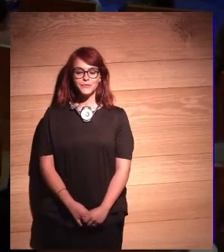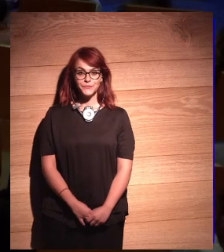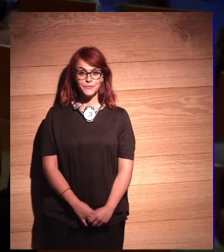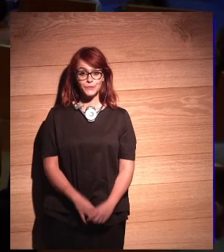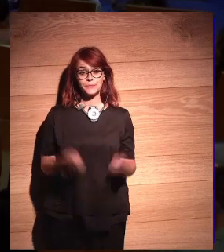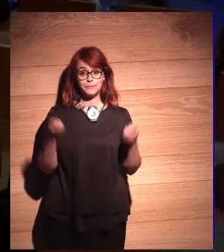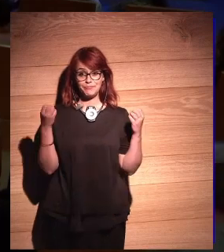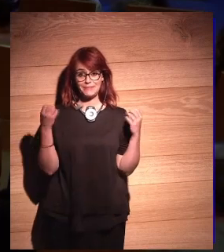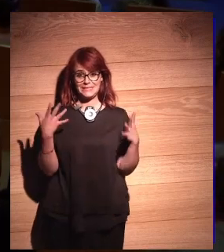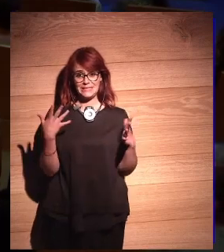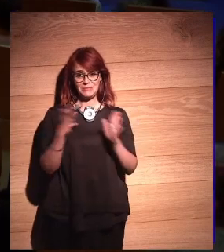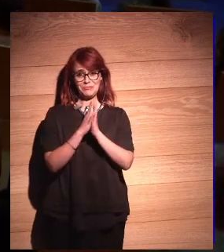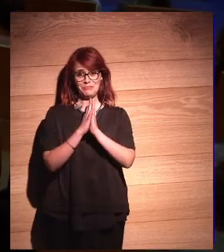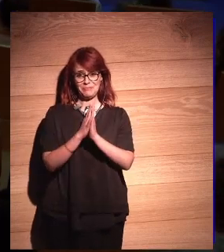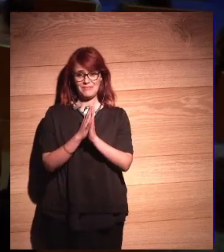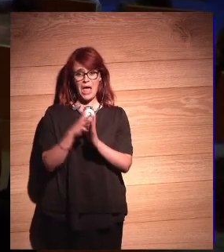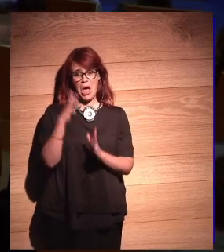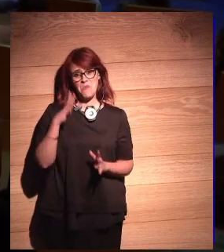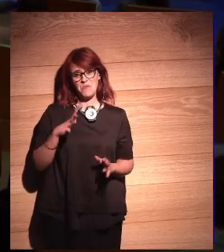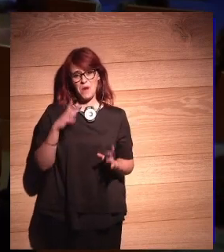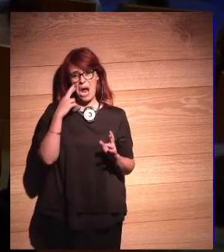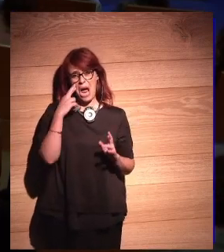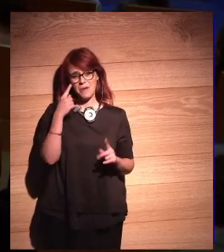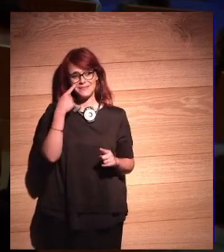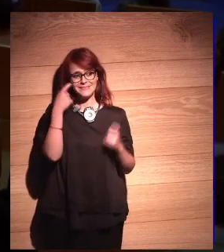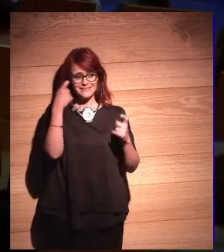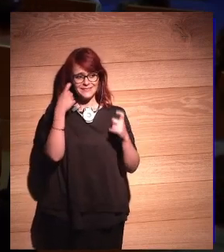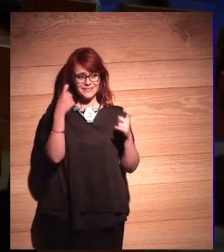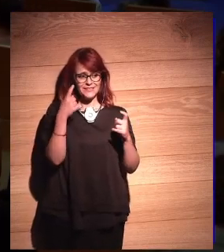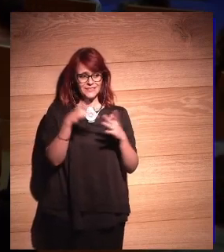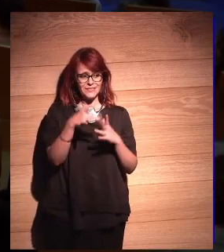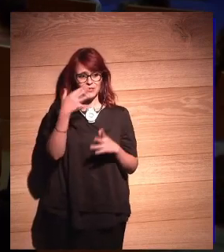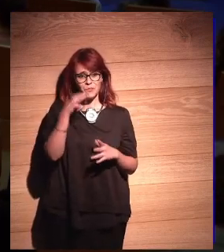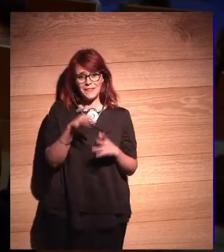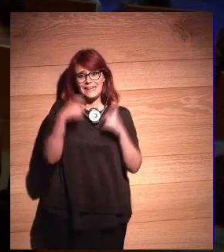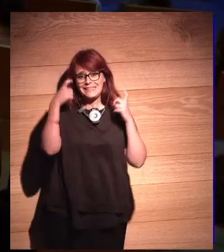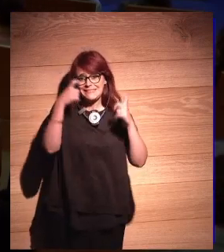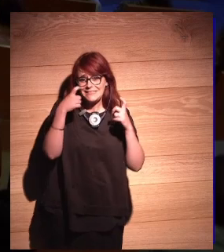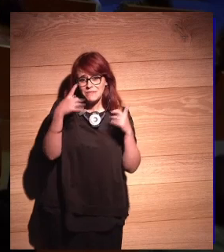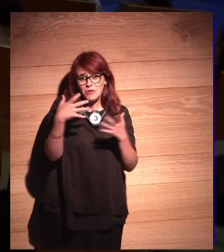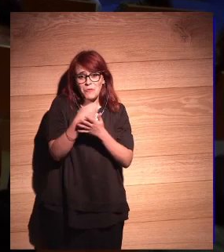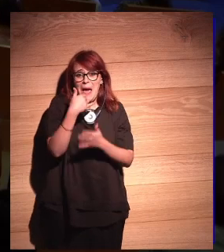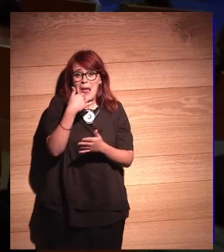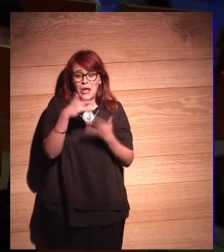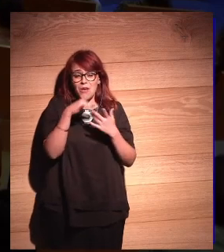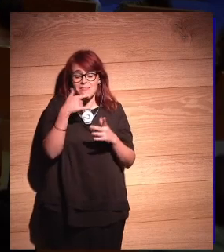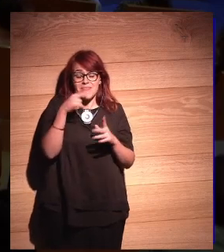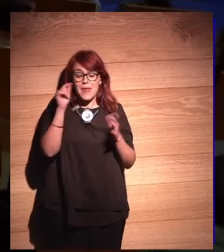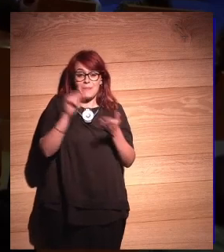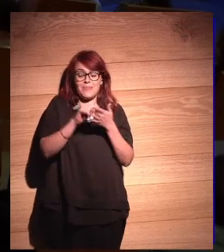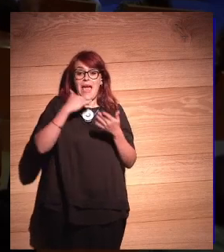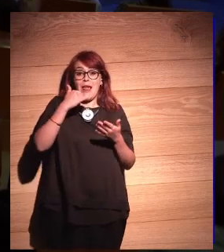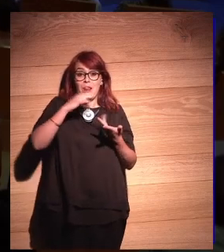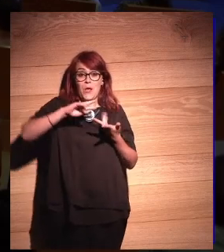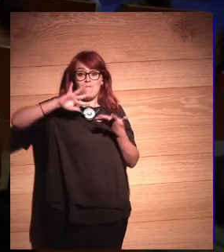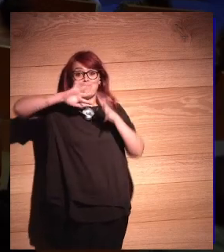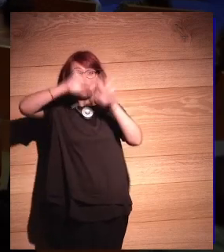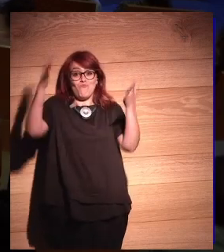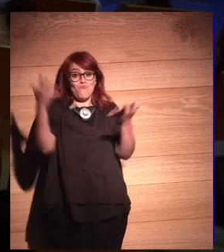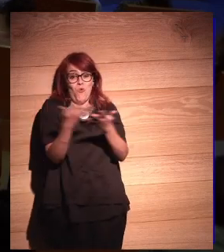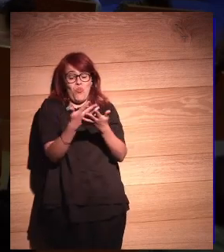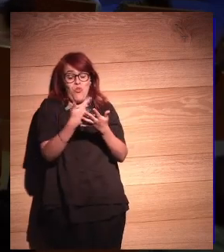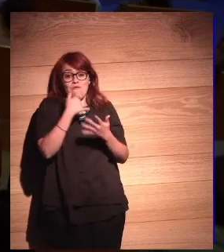Okay, please. This is making everything to me feels upside down right now, because I usually just want to come on the stage and not talk